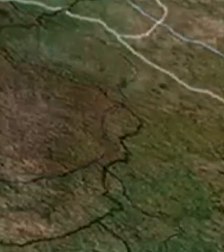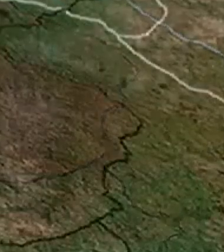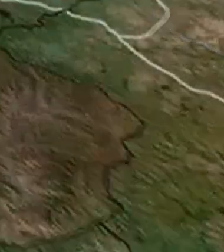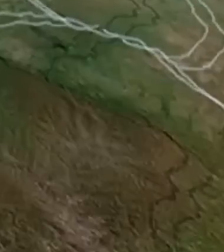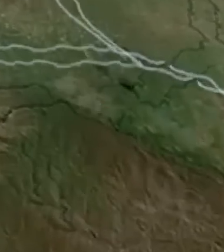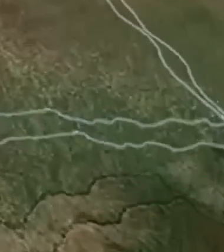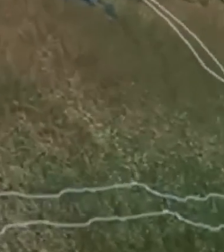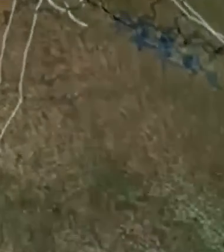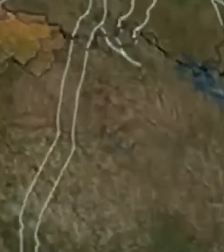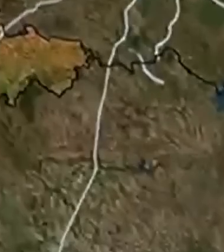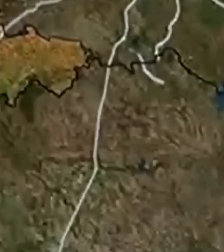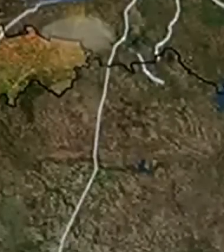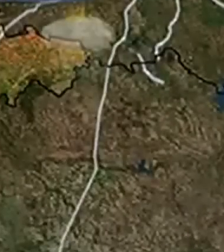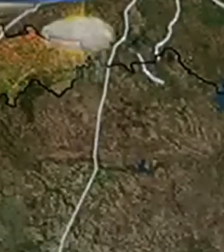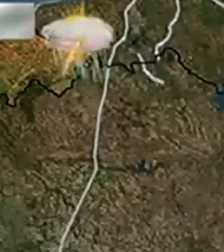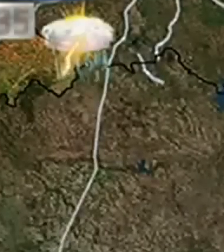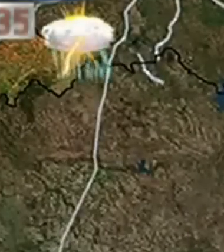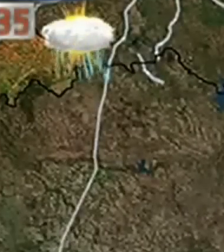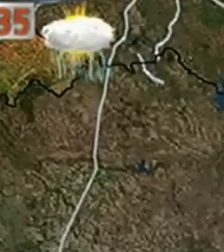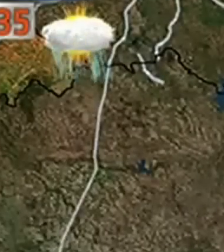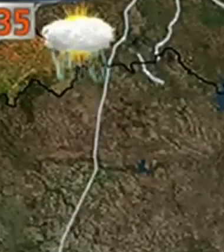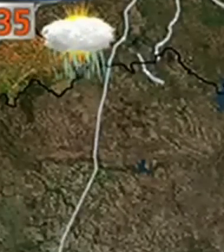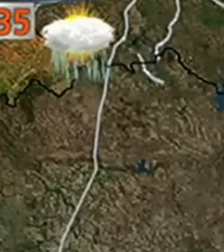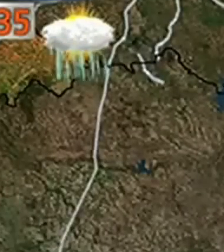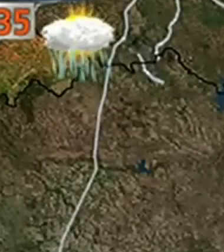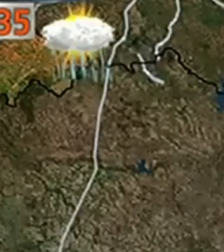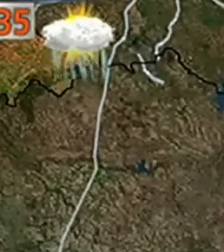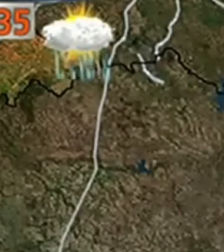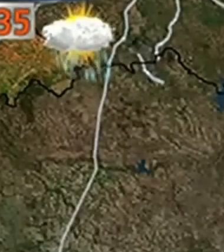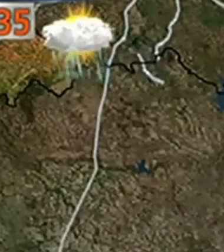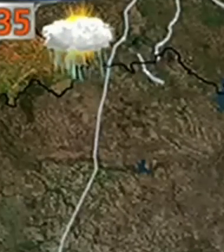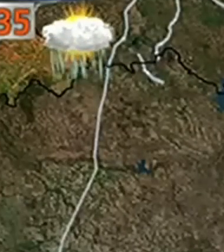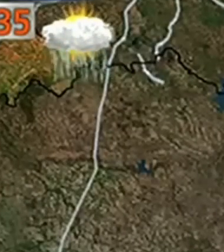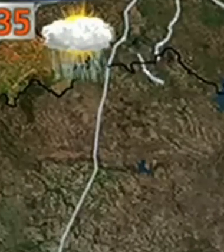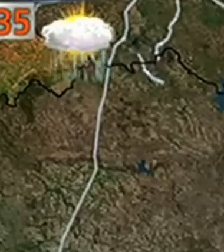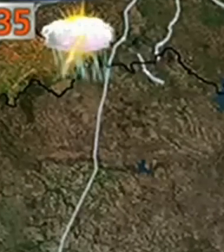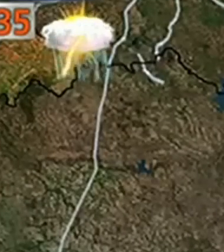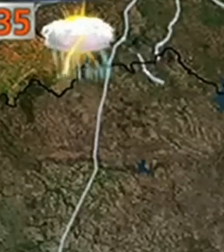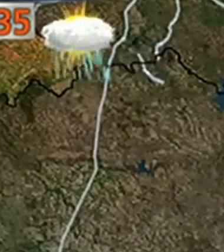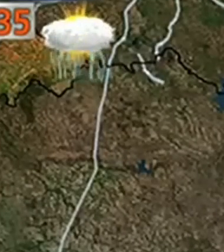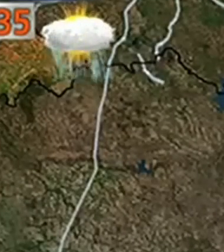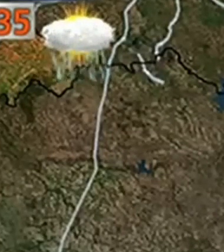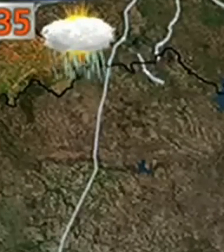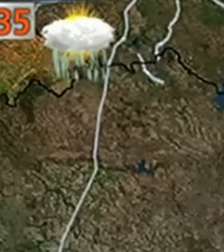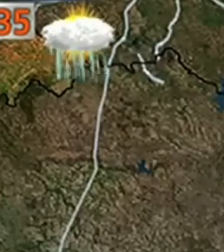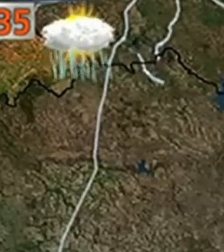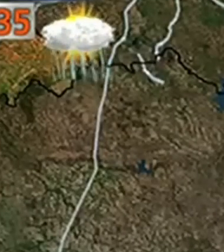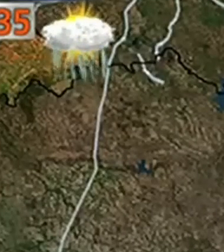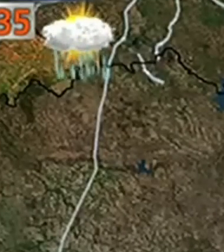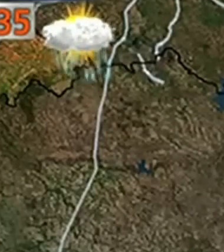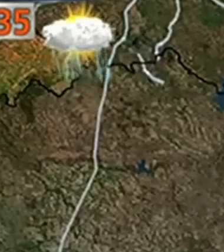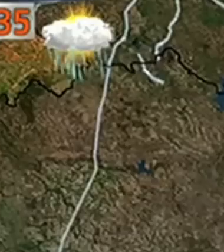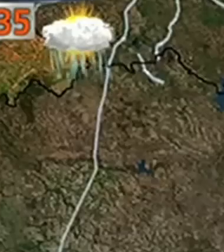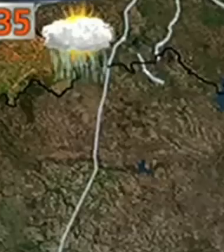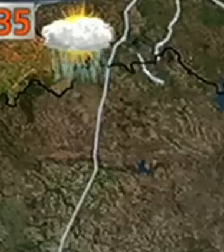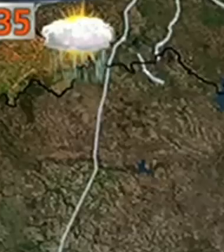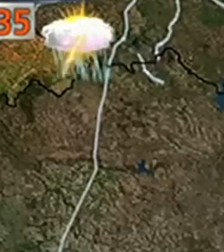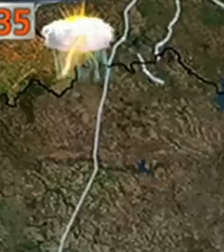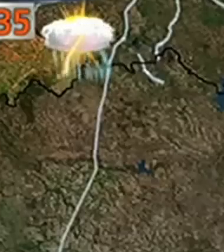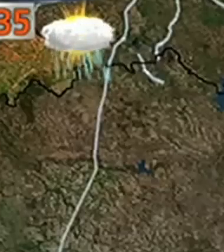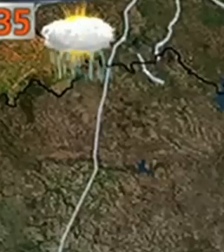yena e tla beke me go digrata di le 30 re konosetsa re lebele province ya Northwest Mahike go tla nna mogote ka digrata di le